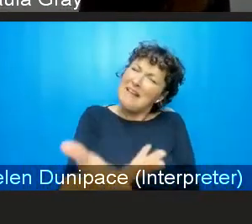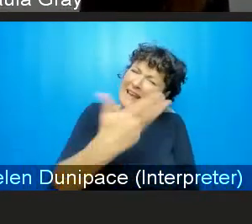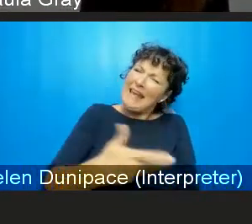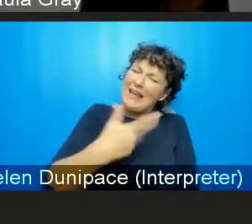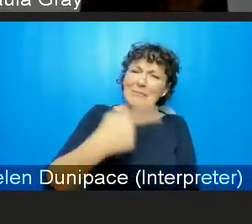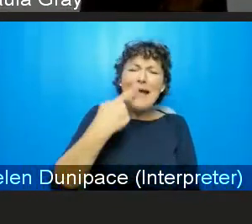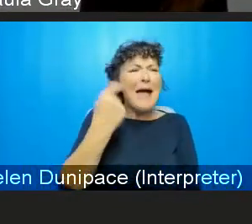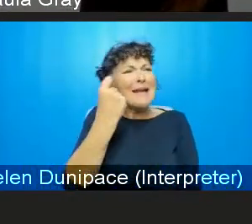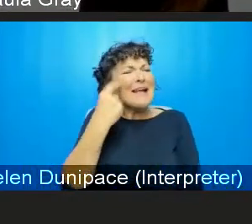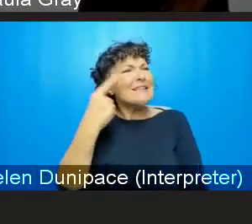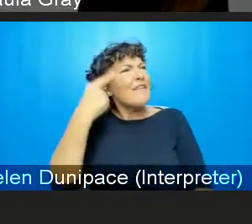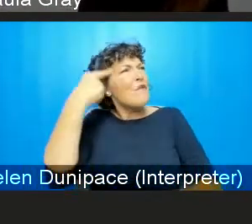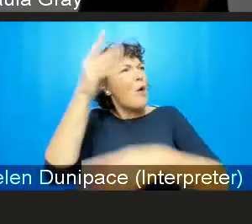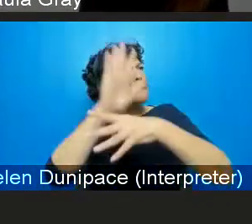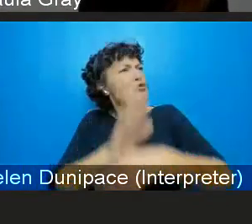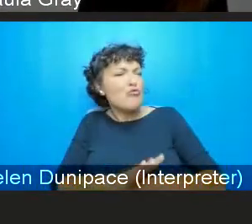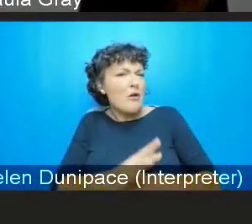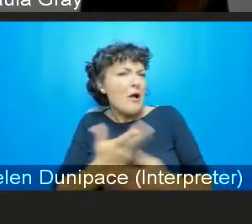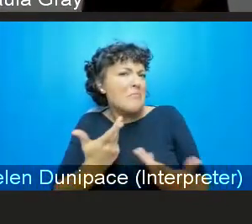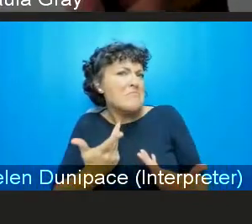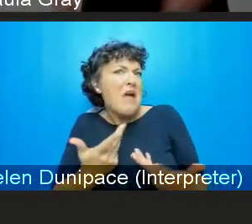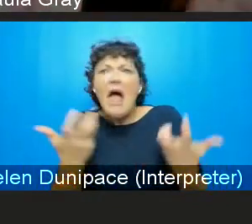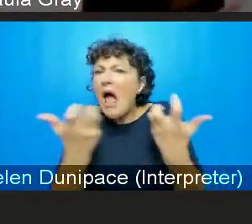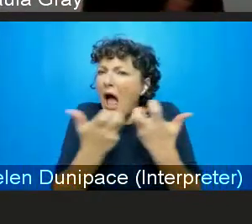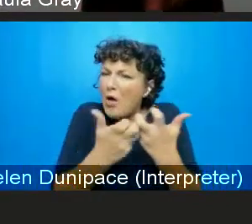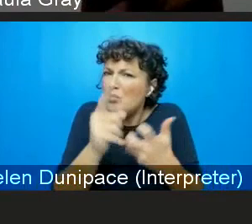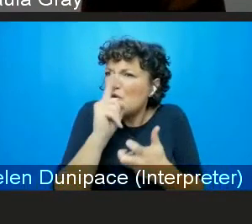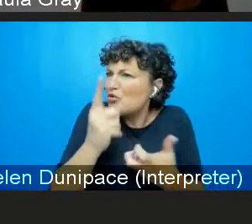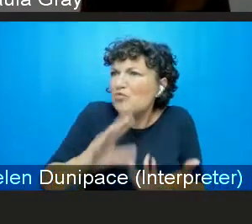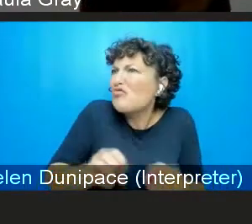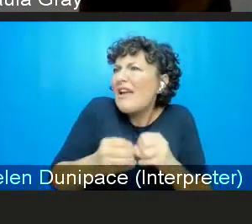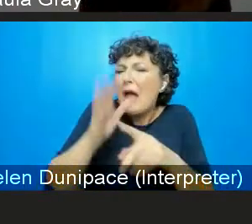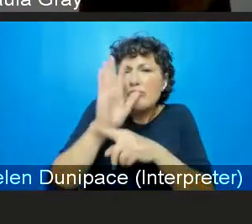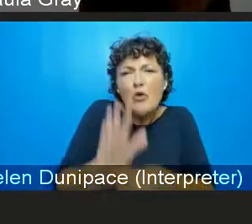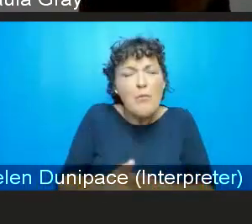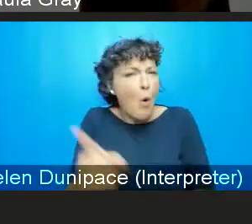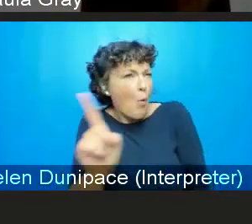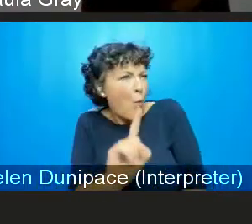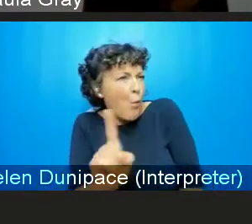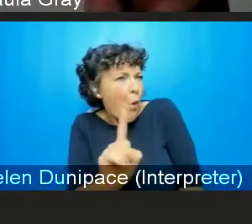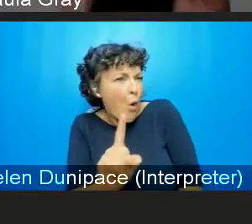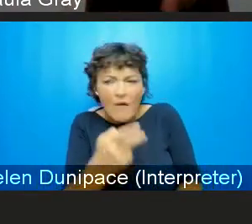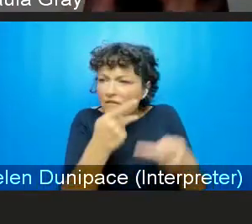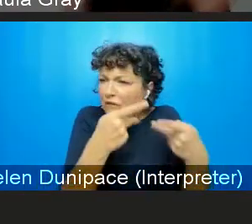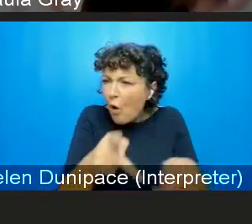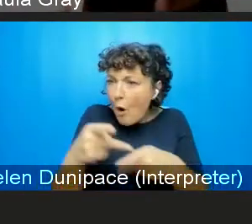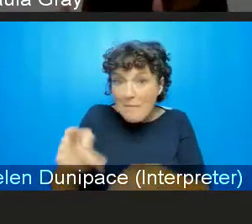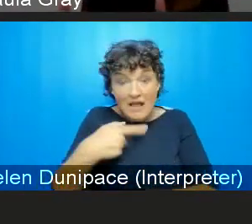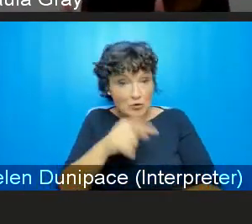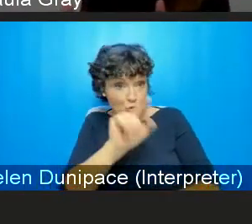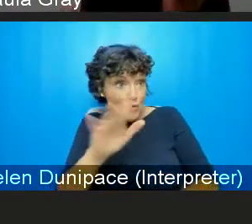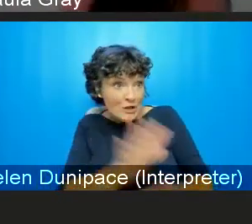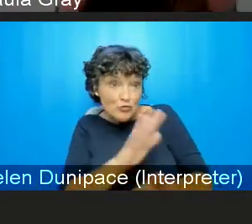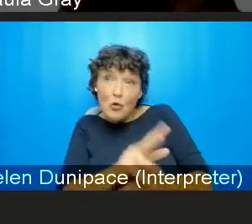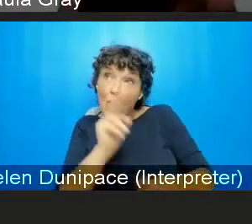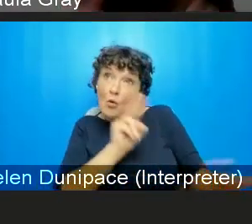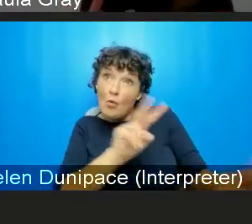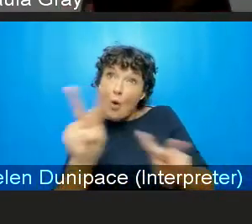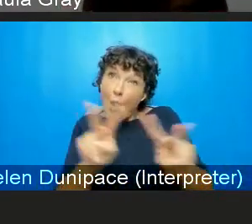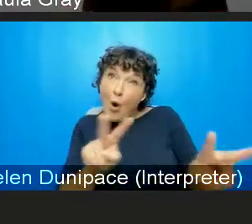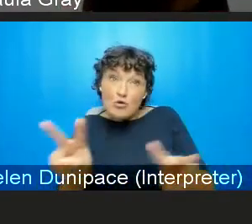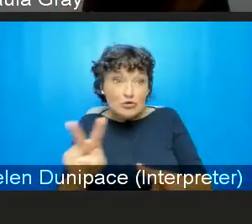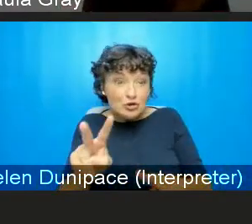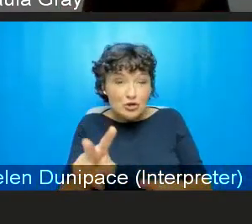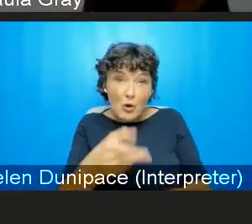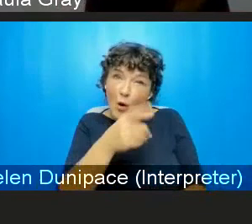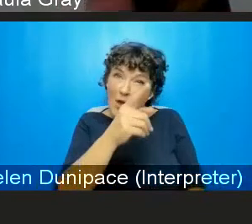you know, to talk to us about, you know, what sort of content formats that you enjoy and why, and how would you deconstruct those? So what we're